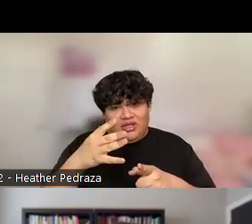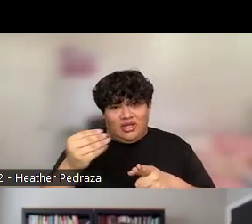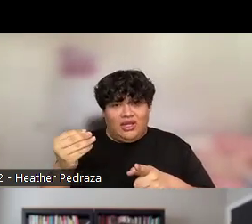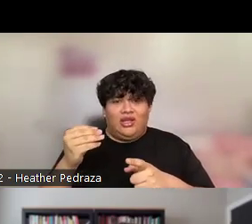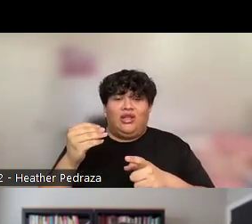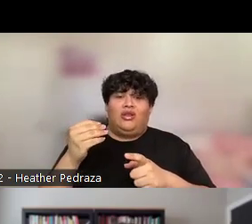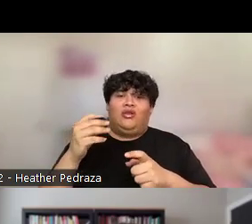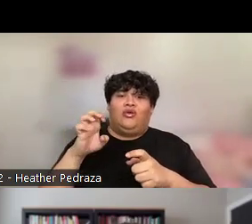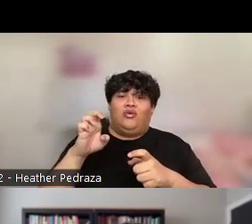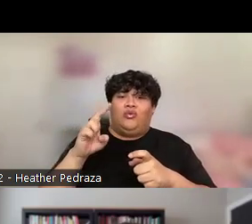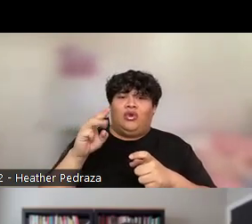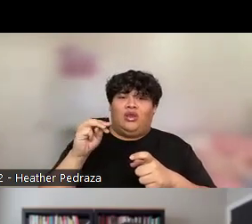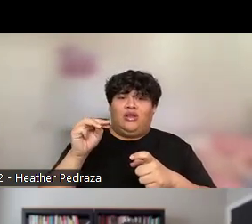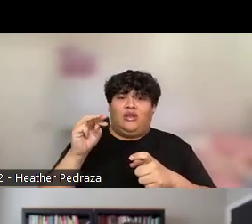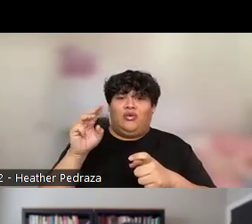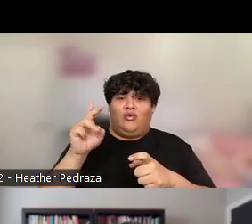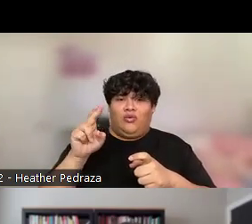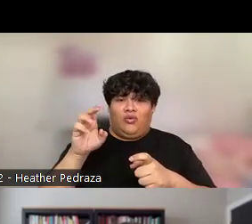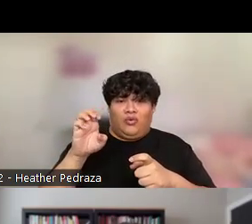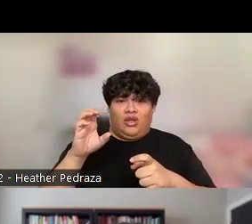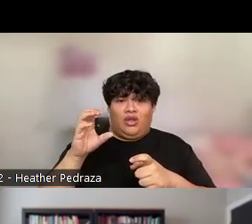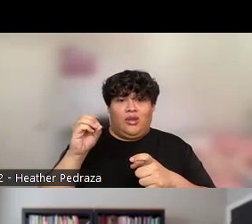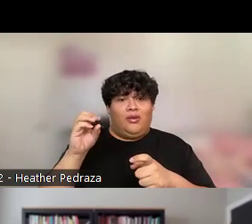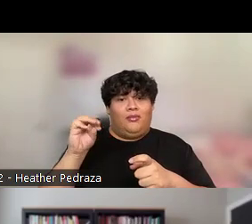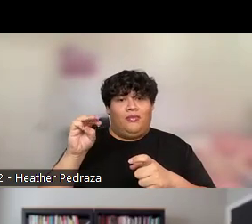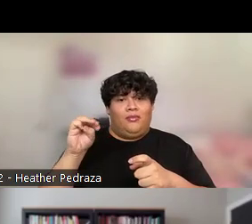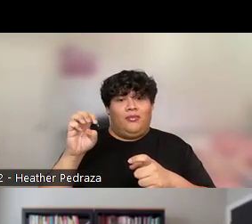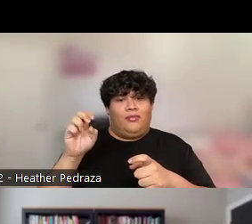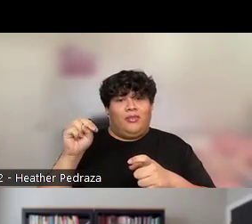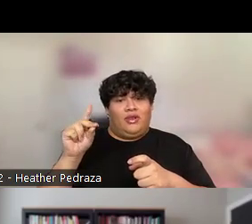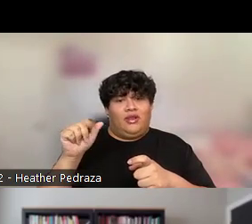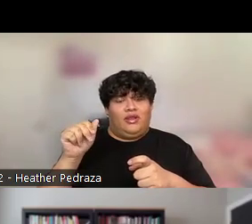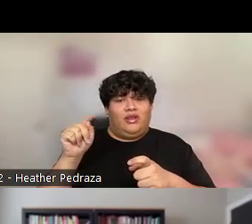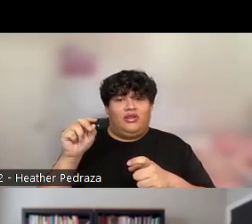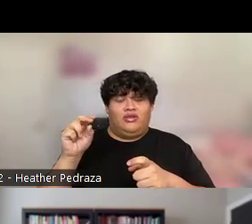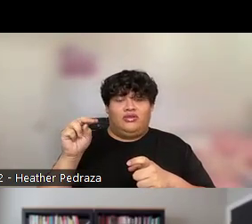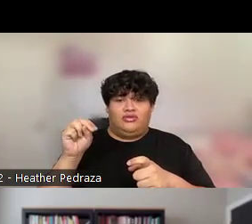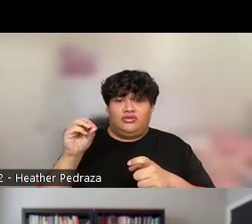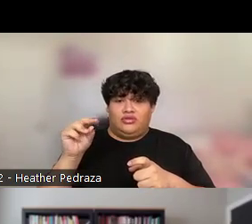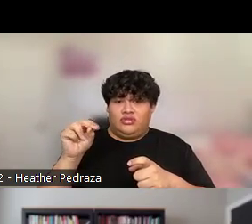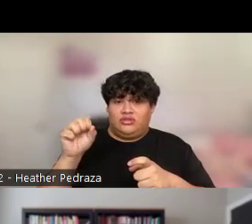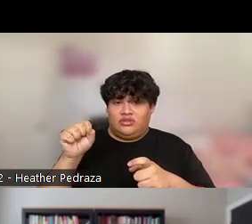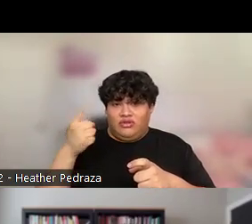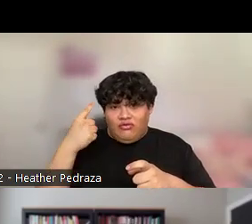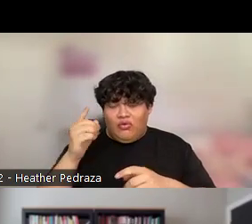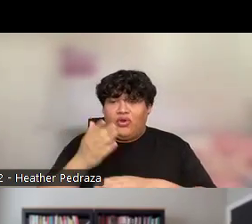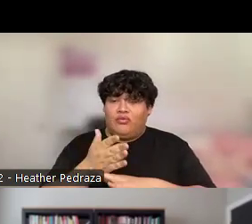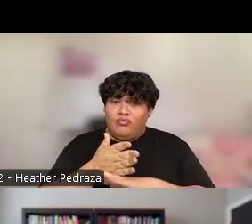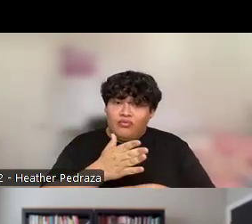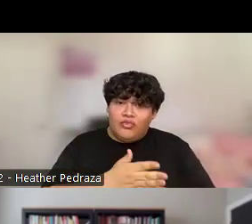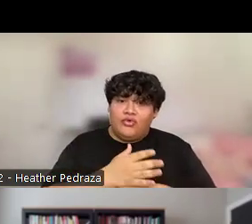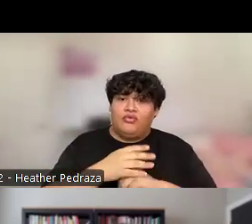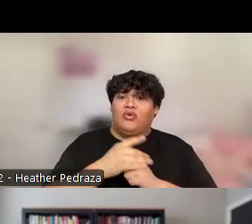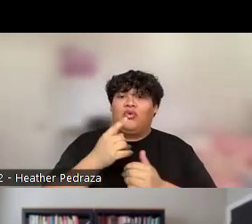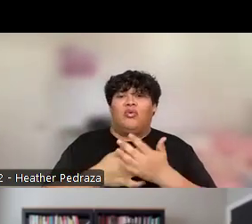that implementation is not done yet. There's still 5 years. So we want to focus a big part of our evaluation on asking